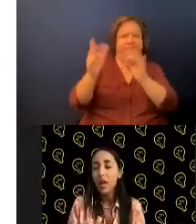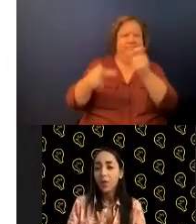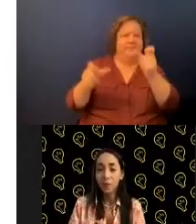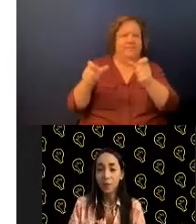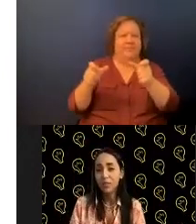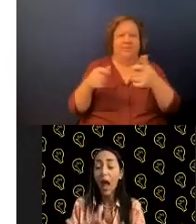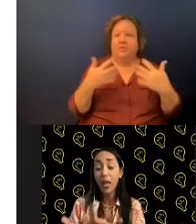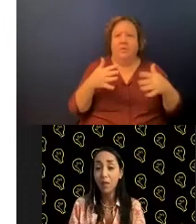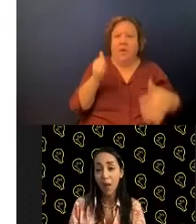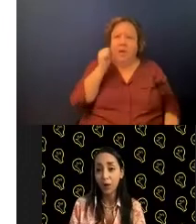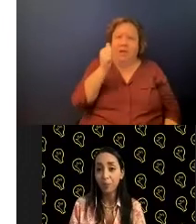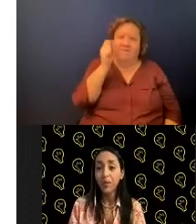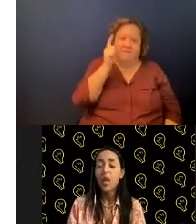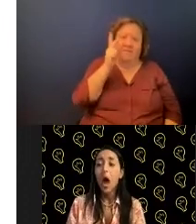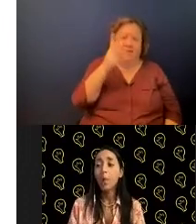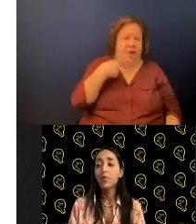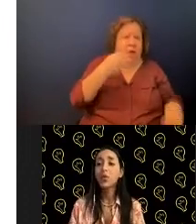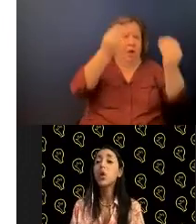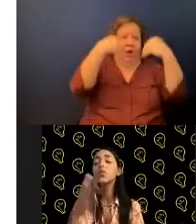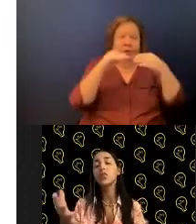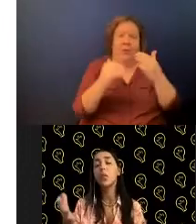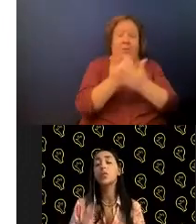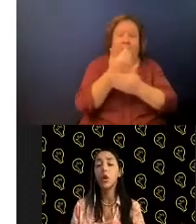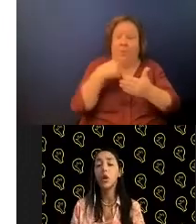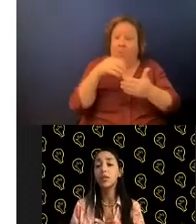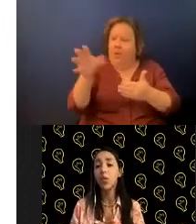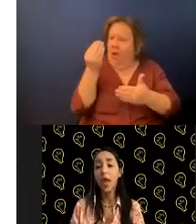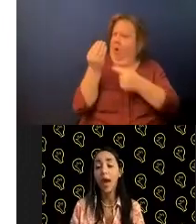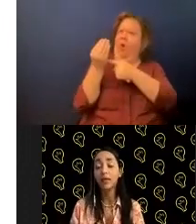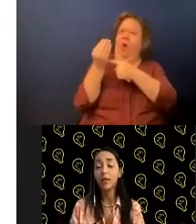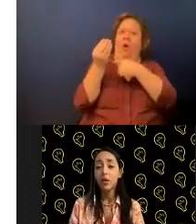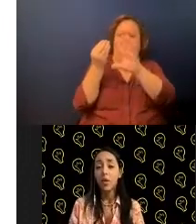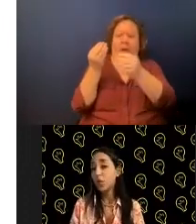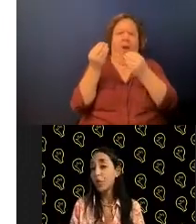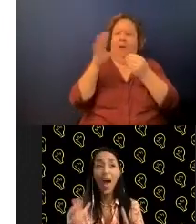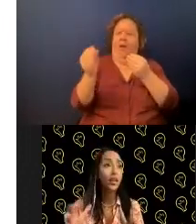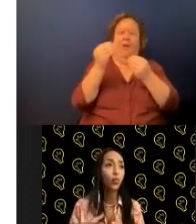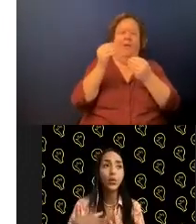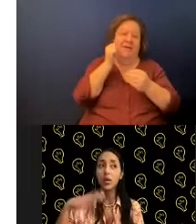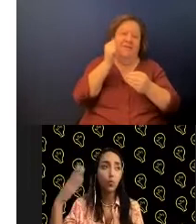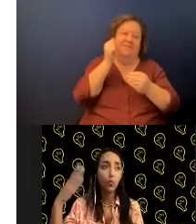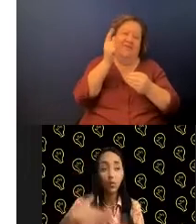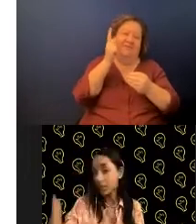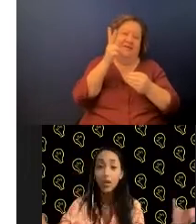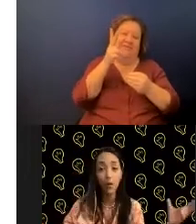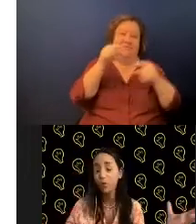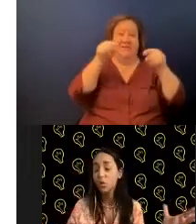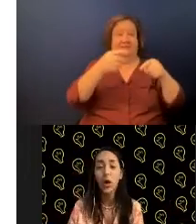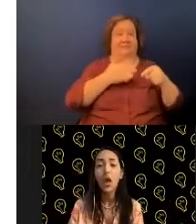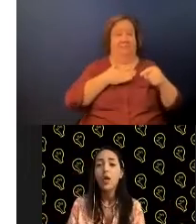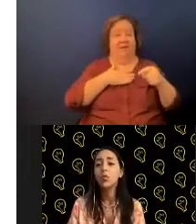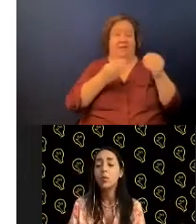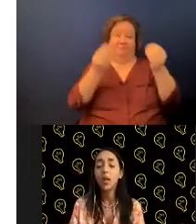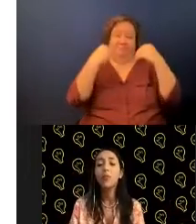insight from that data even better. So those are some of the learnings that we've had, and we will continue, I'm